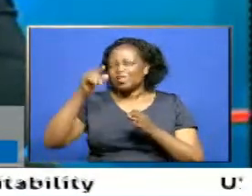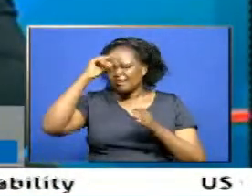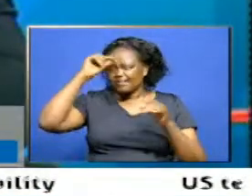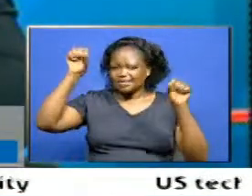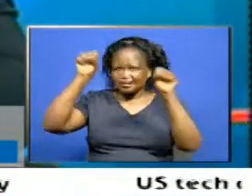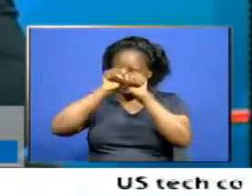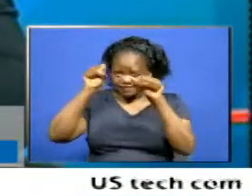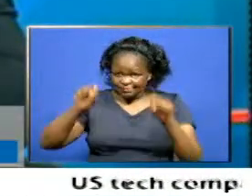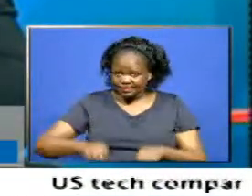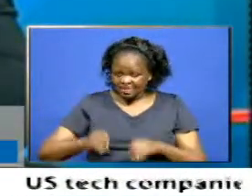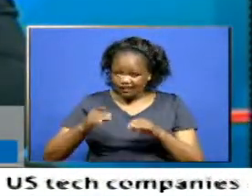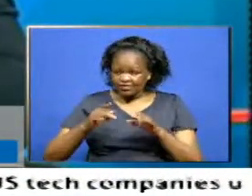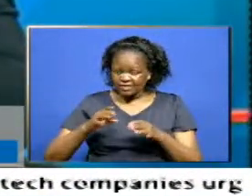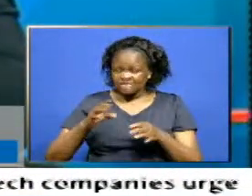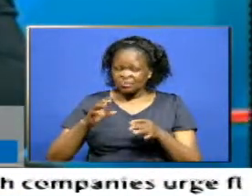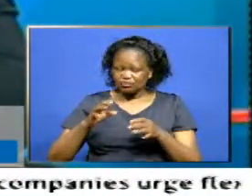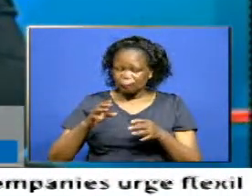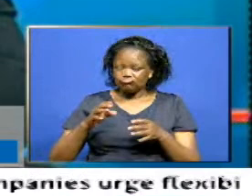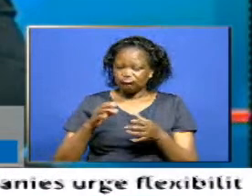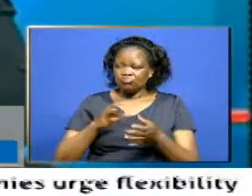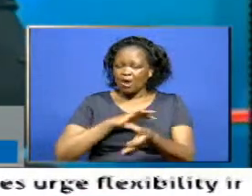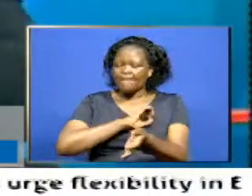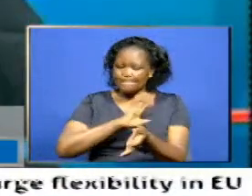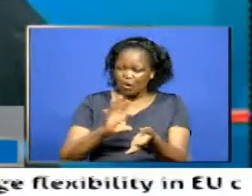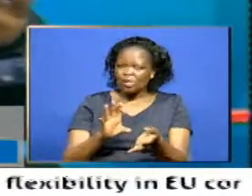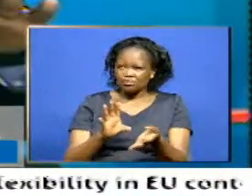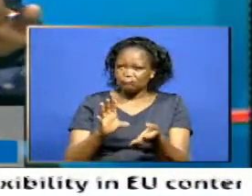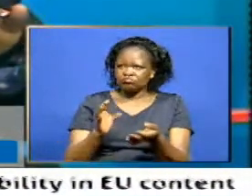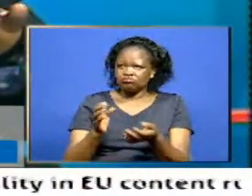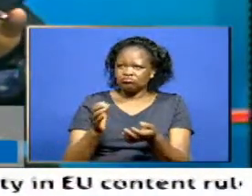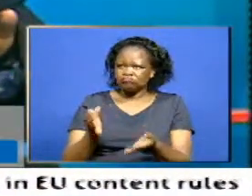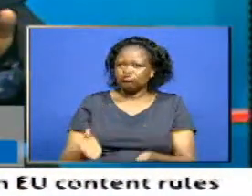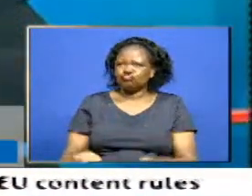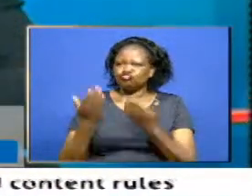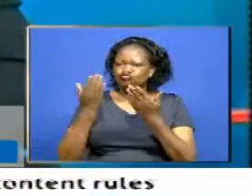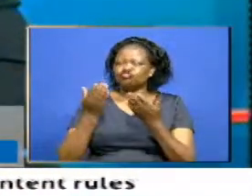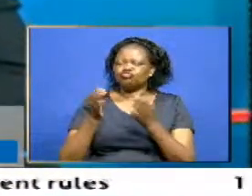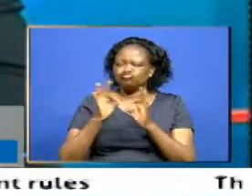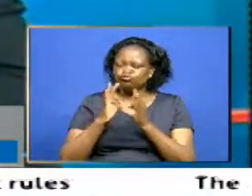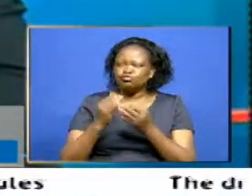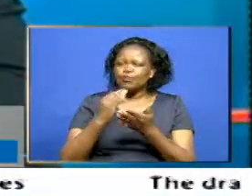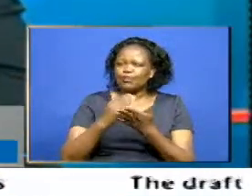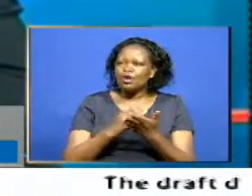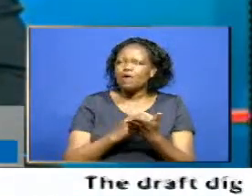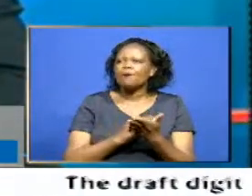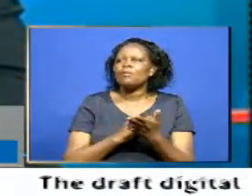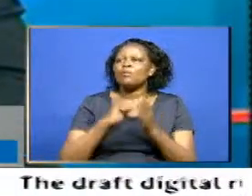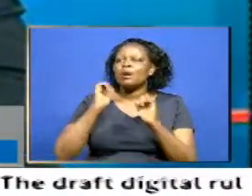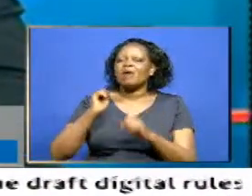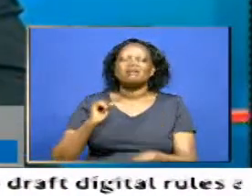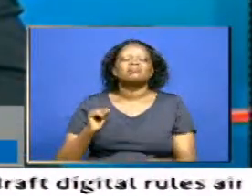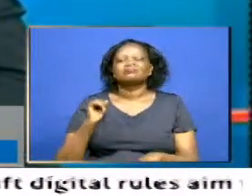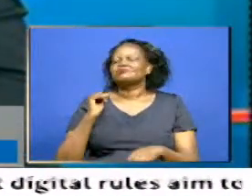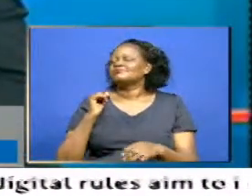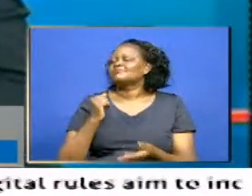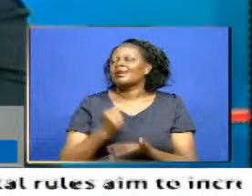the ministry's Inua Jamii program, scale up the hunger safety net, I think we can be able to reach as many people who